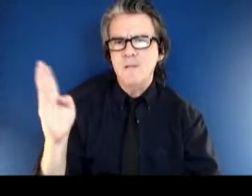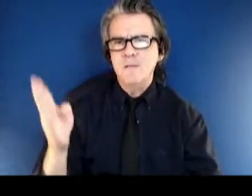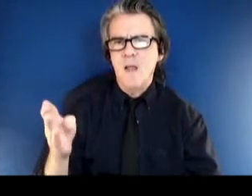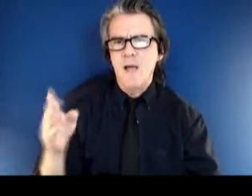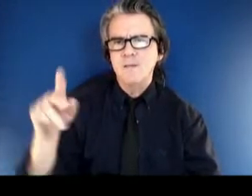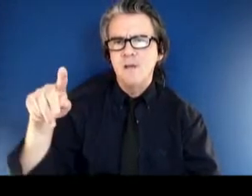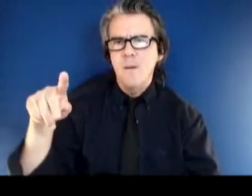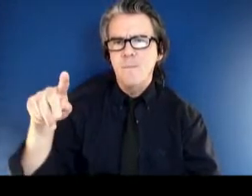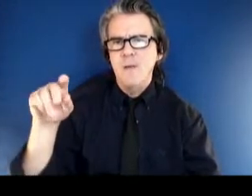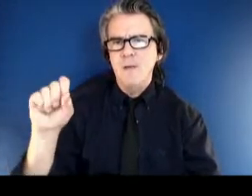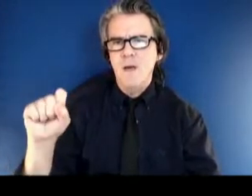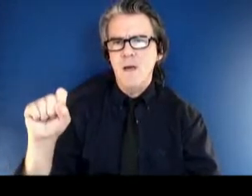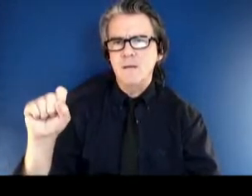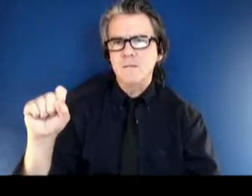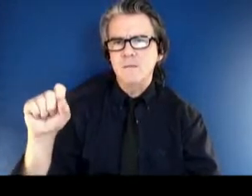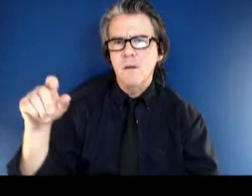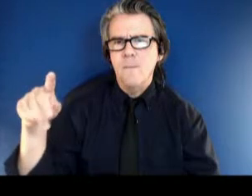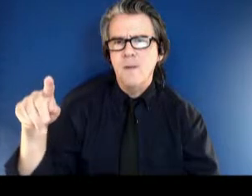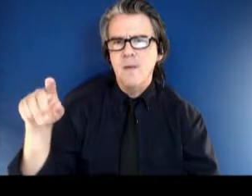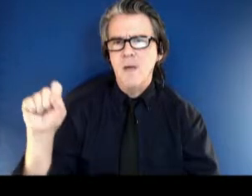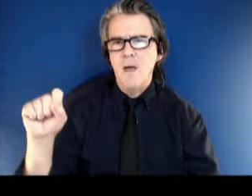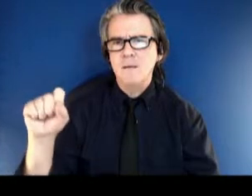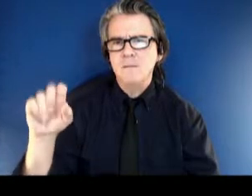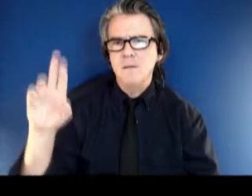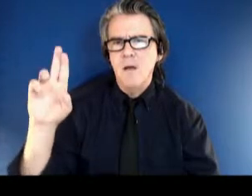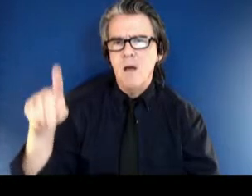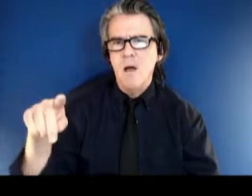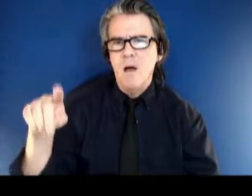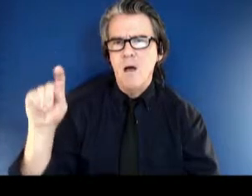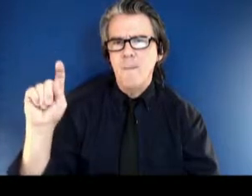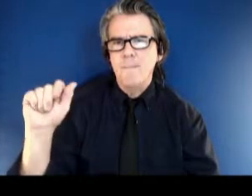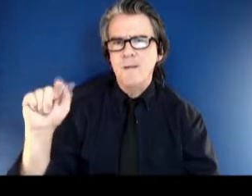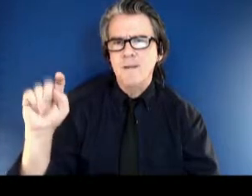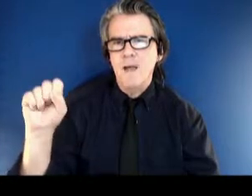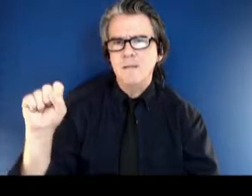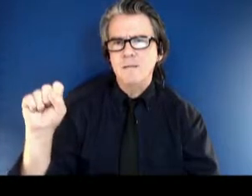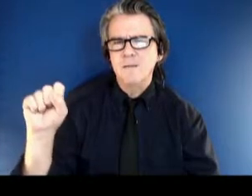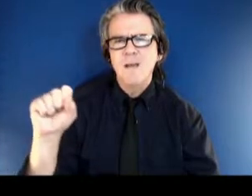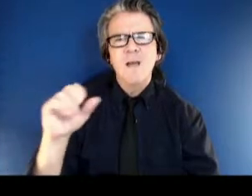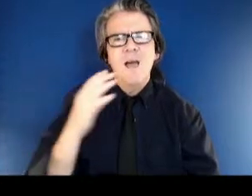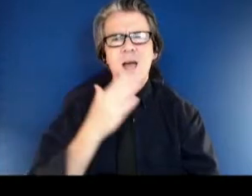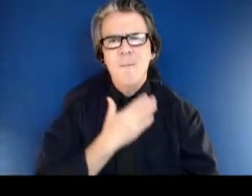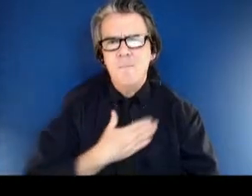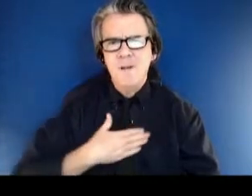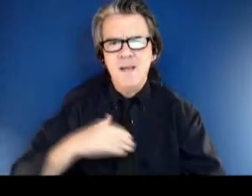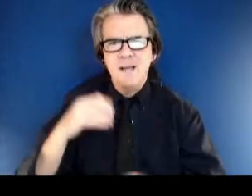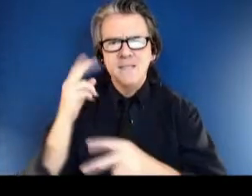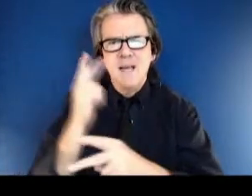historic fire season, and we ask everyone to please stay safe. And again, thank you. Good night.